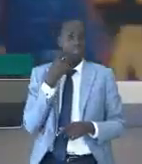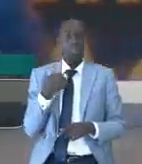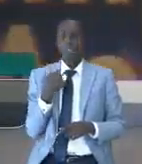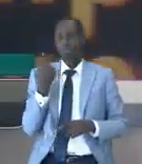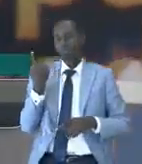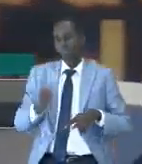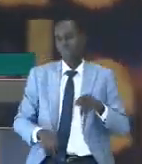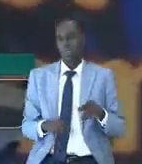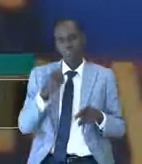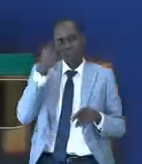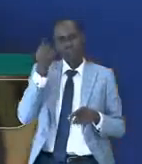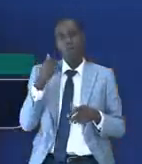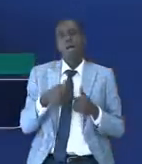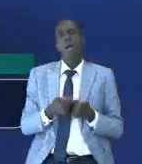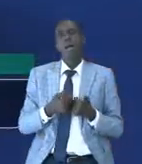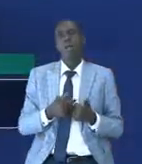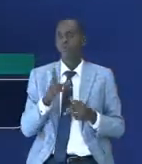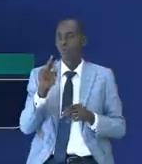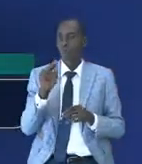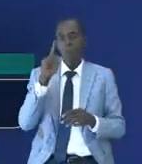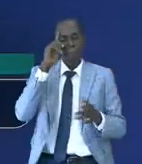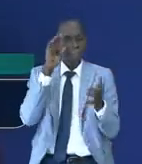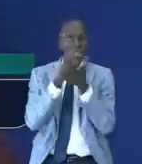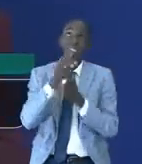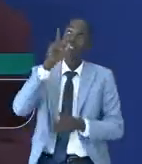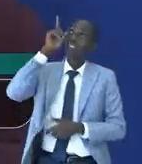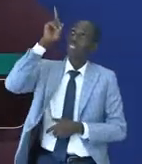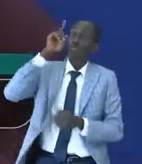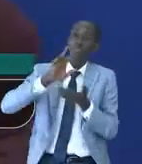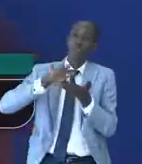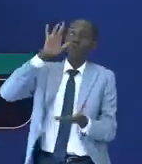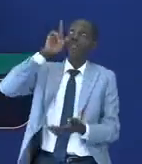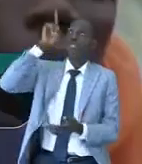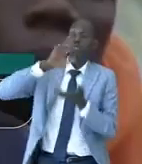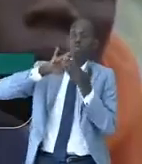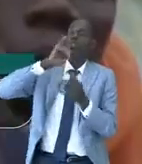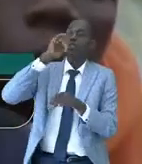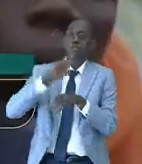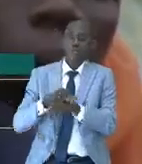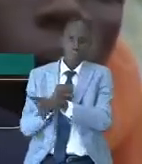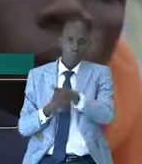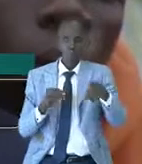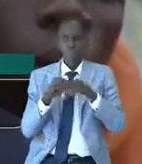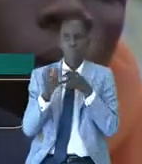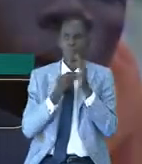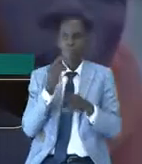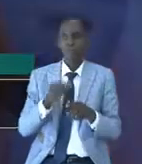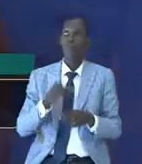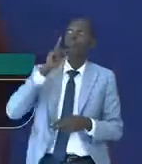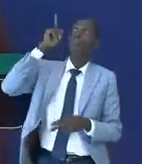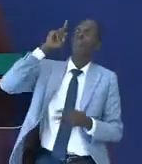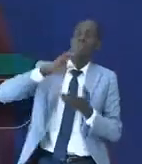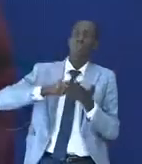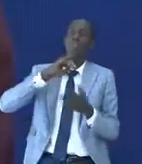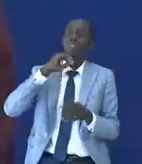Believe His glory. I see His glory on you. I see His glory in